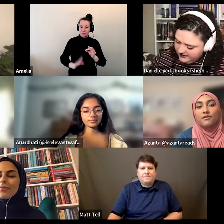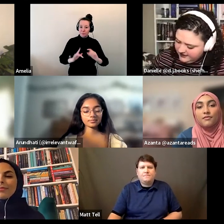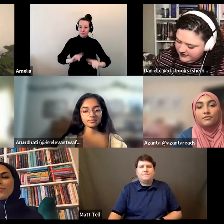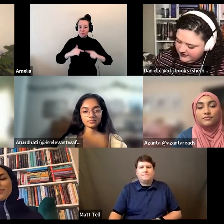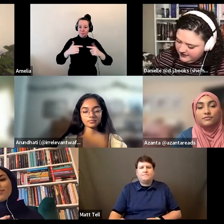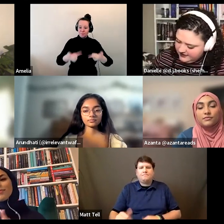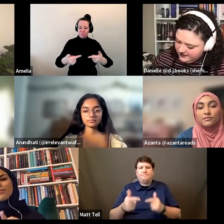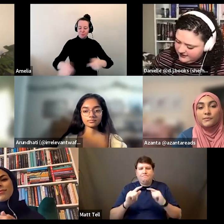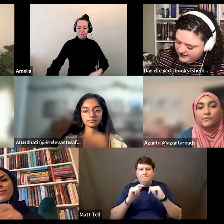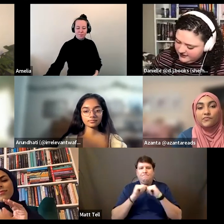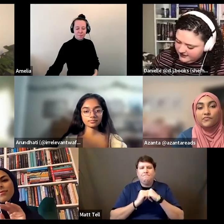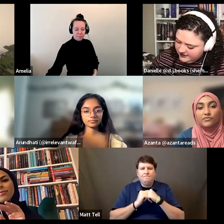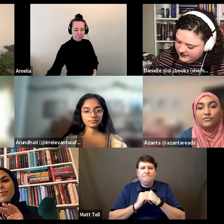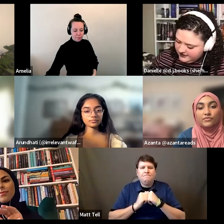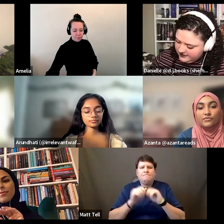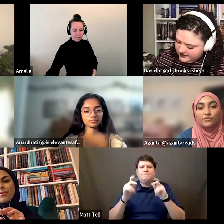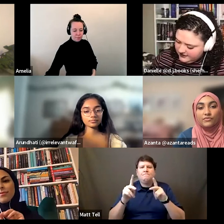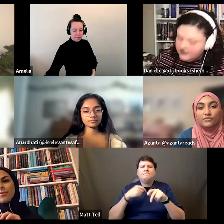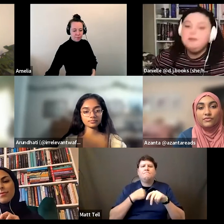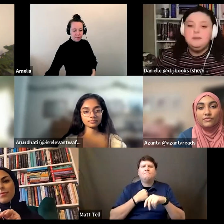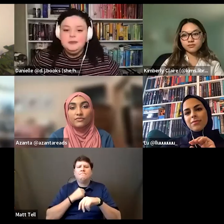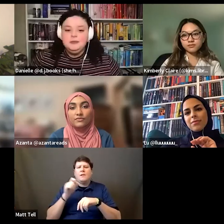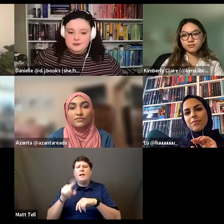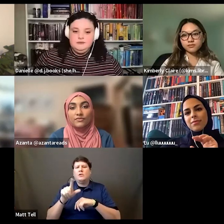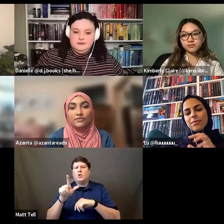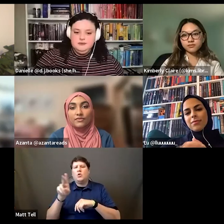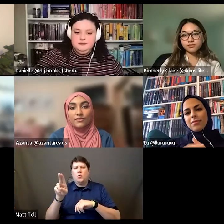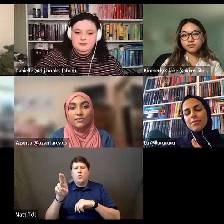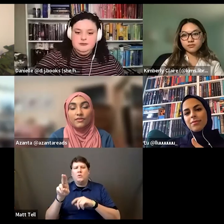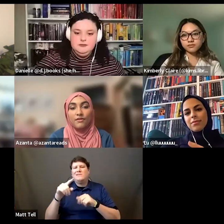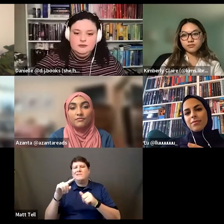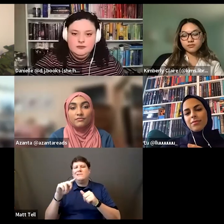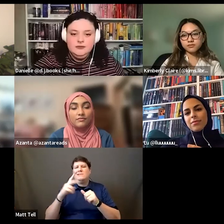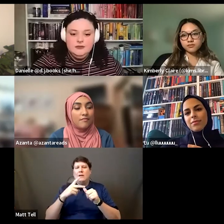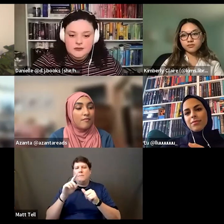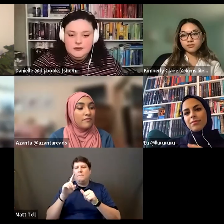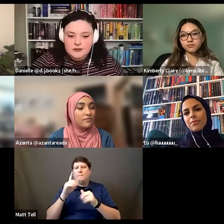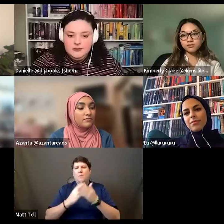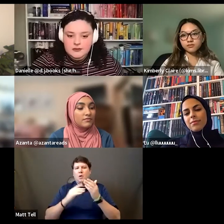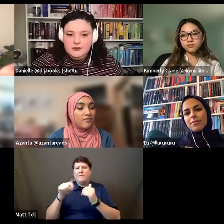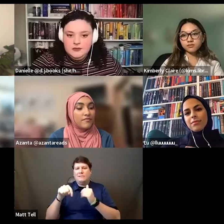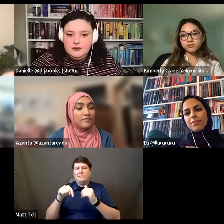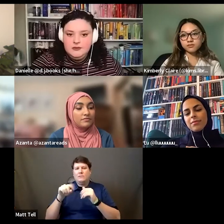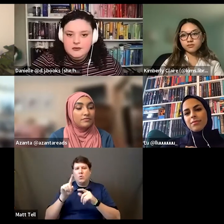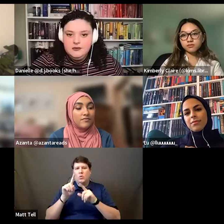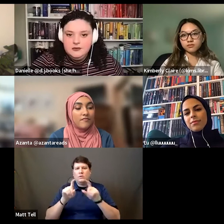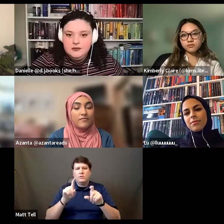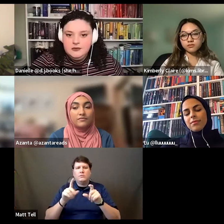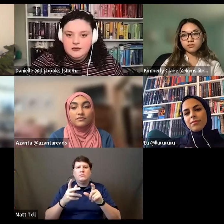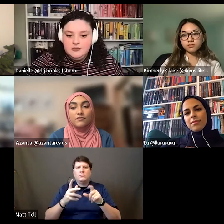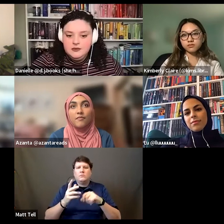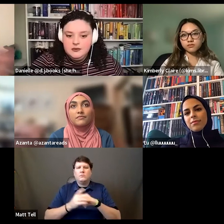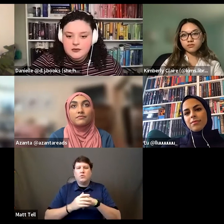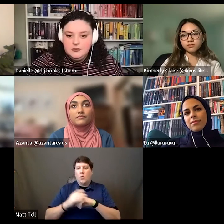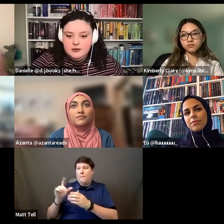know, also, how do you wish, the second part of this question is, how do you wish what do you wish publishers